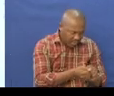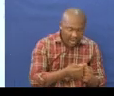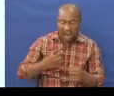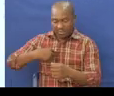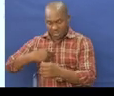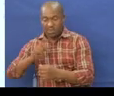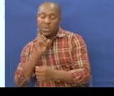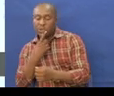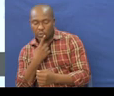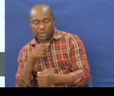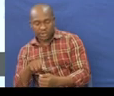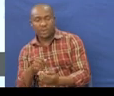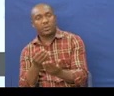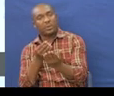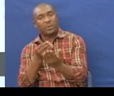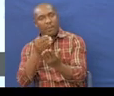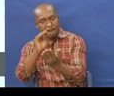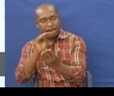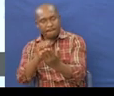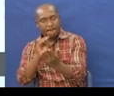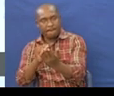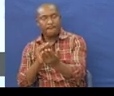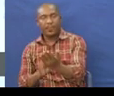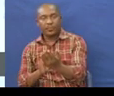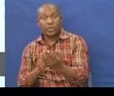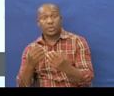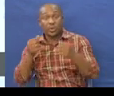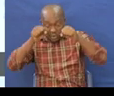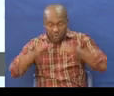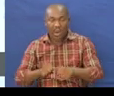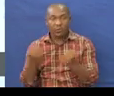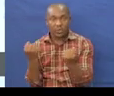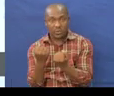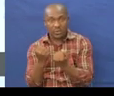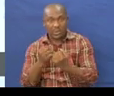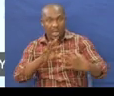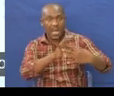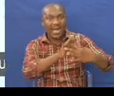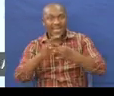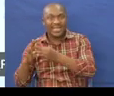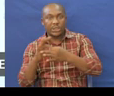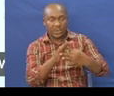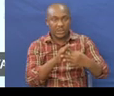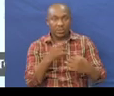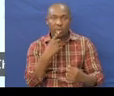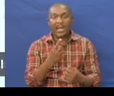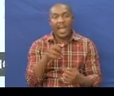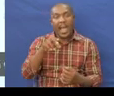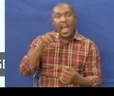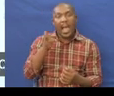the reasons. Or if this is like this, then so you have to establish that relationship, of which we call it a